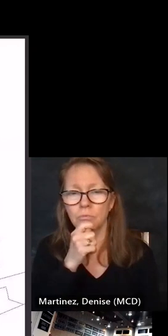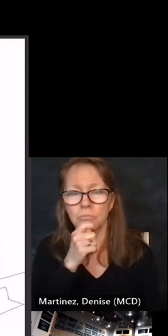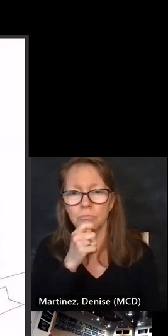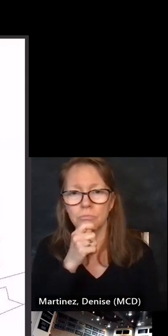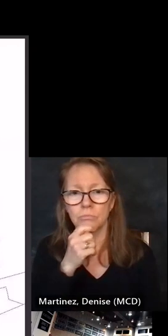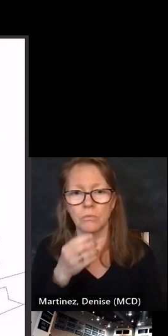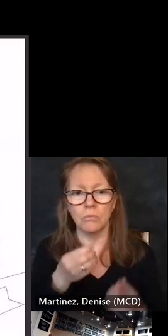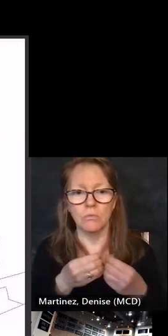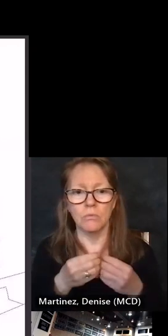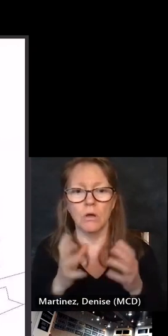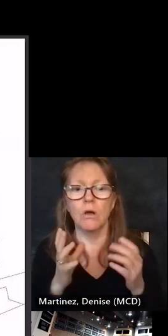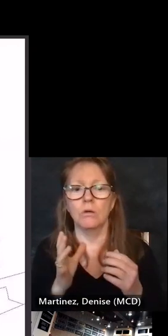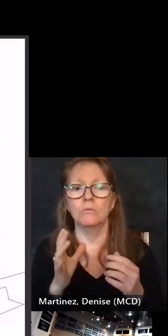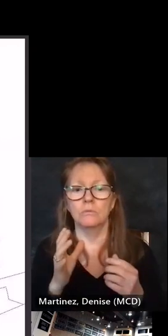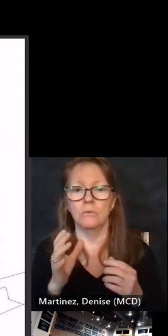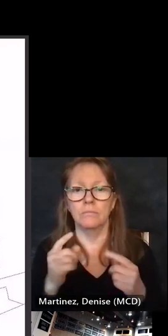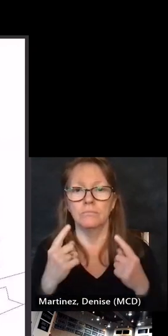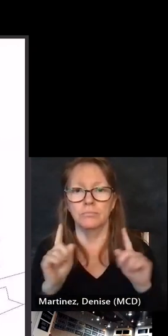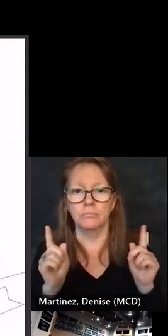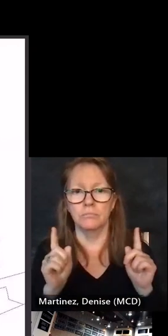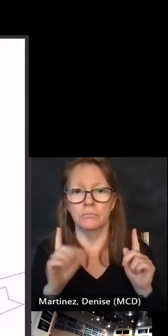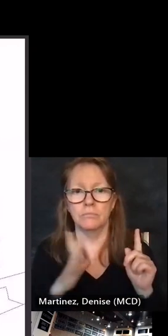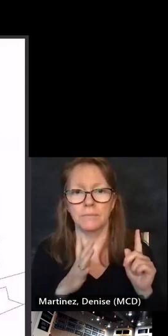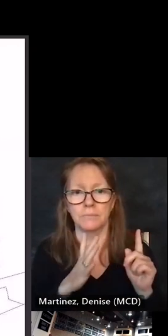Hello. Wow, that is loud.